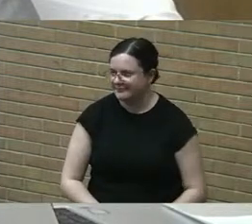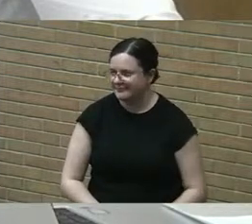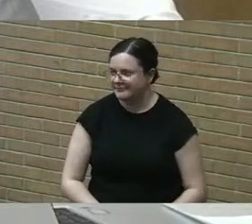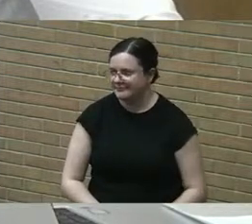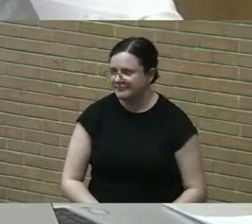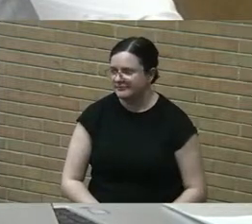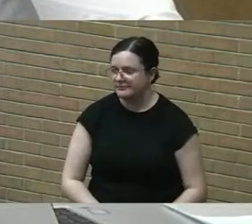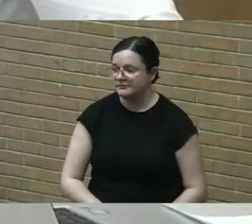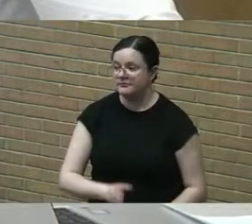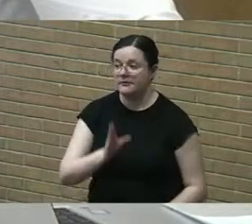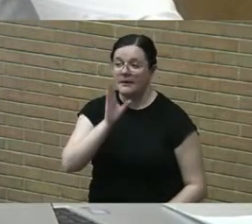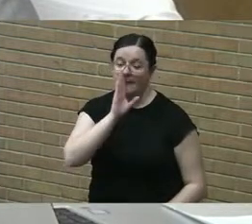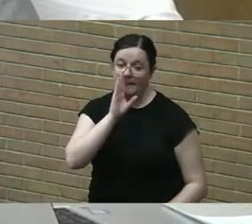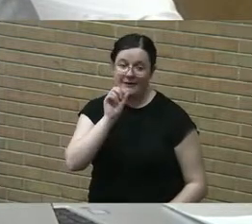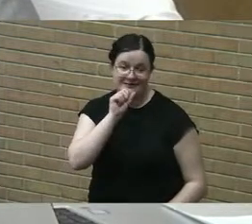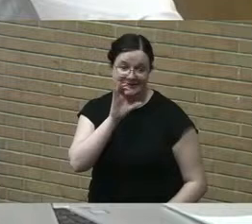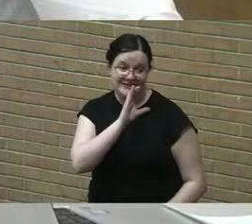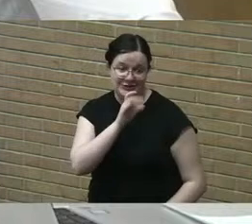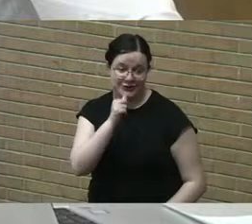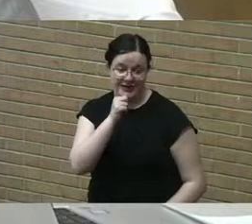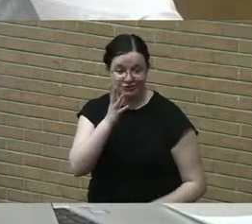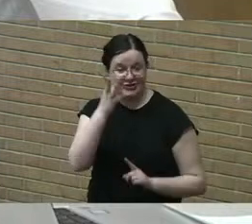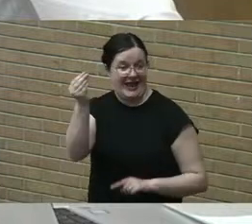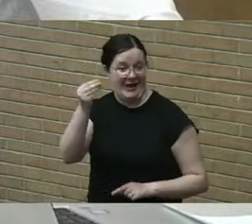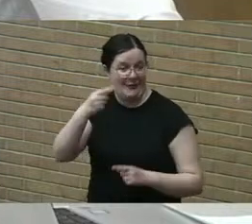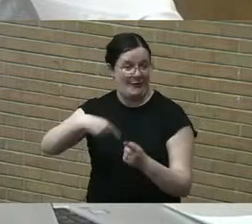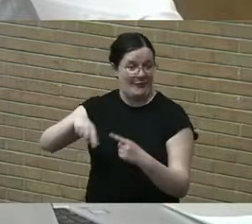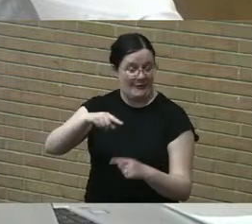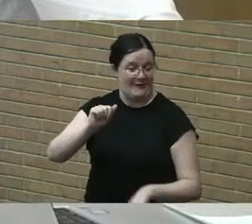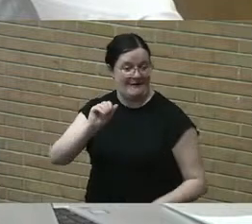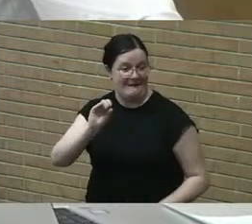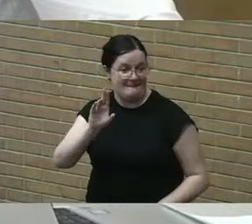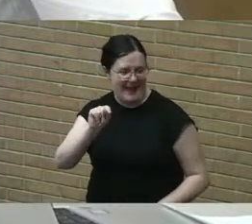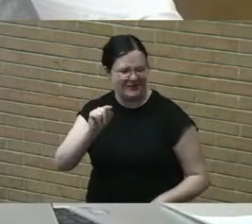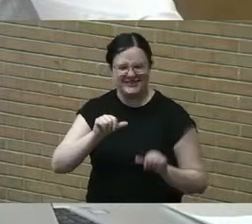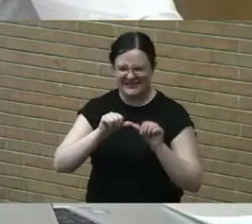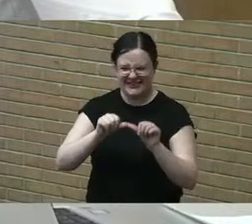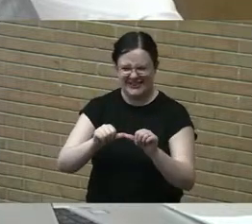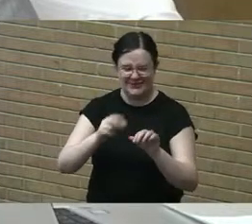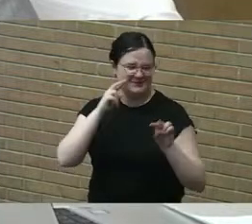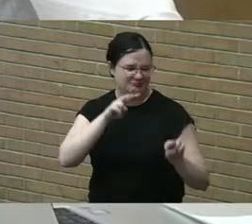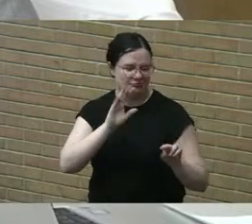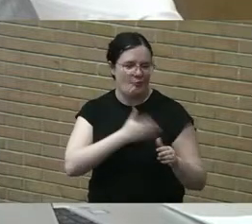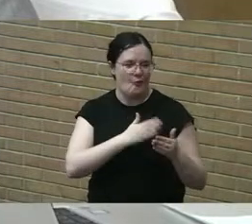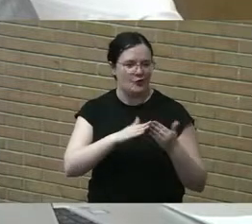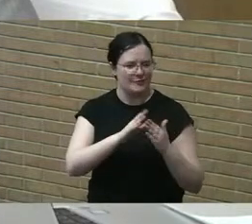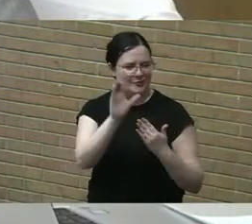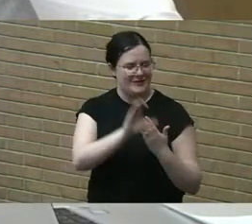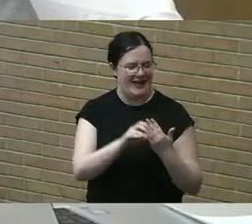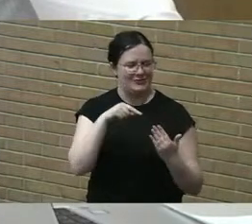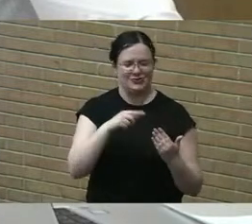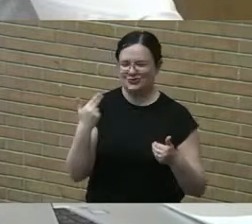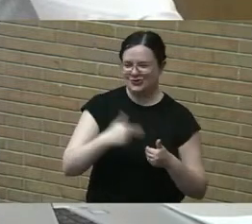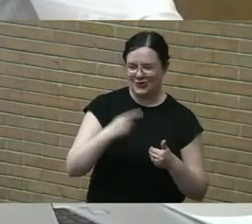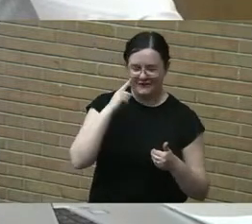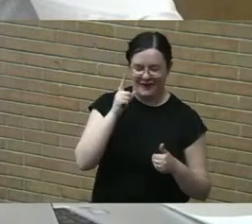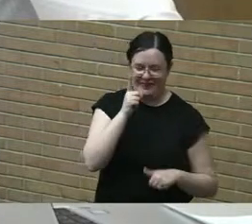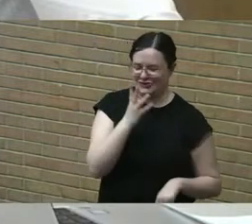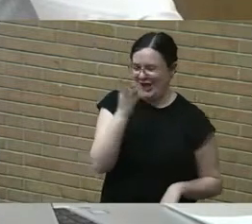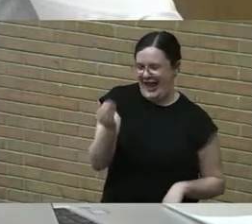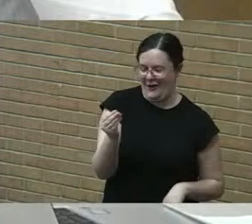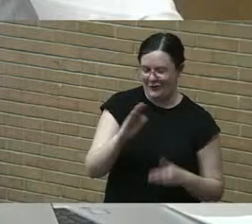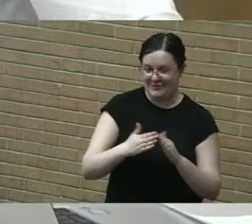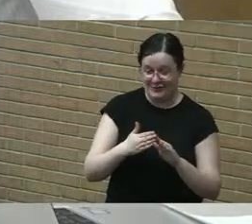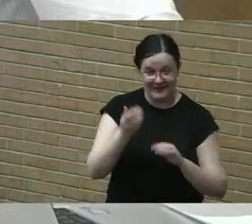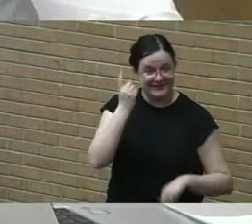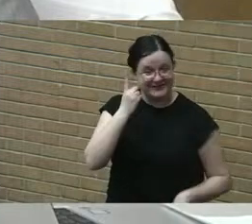Brighton Seniors Lunches Out and About continues, so check out our community calendar and join us for lunch out and about in the community. The